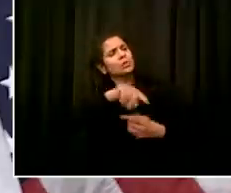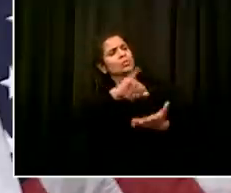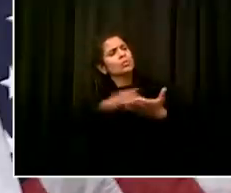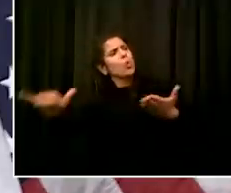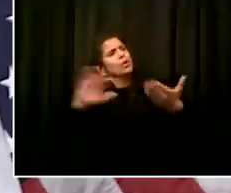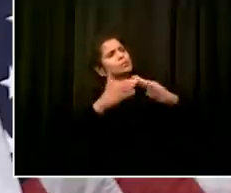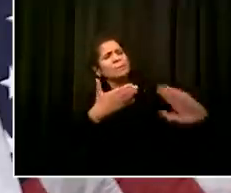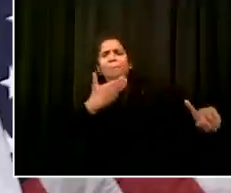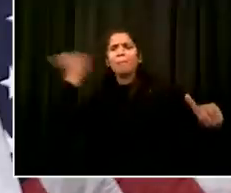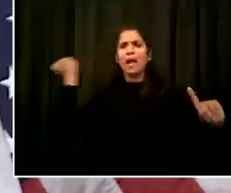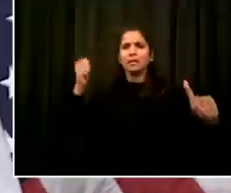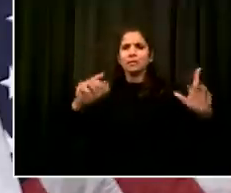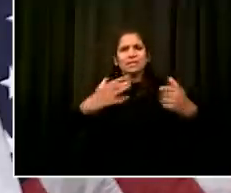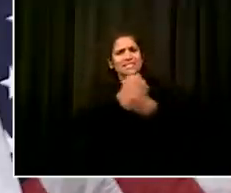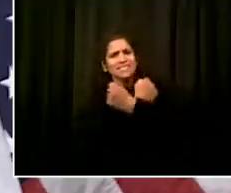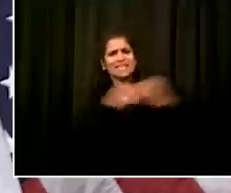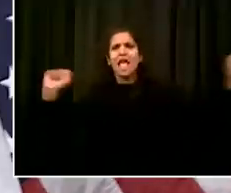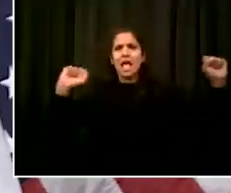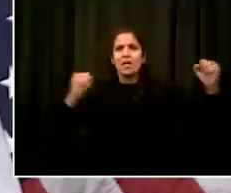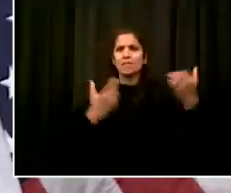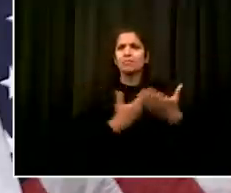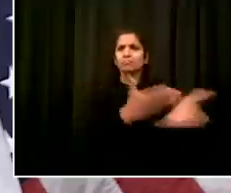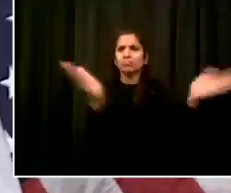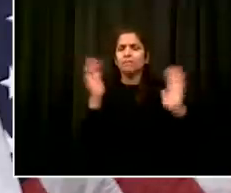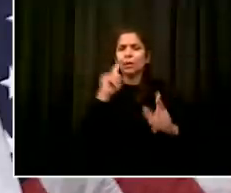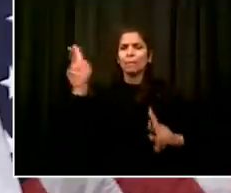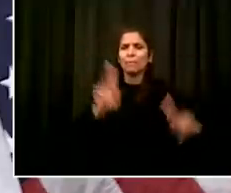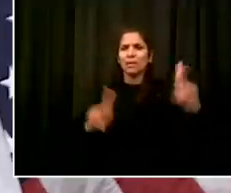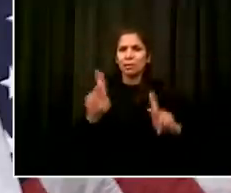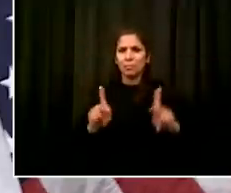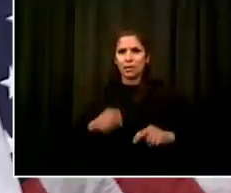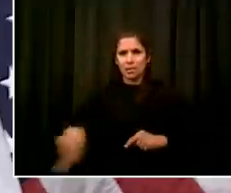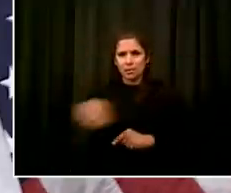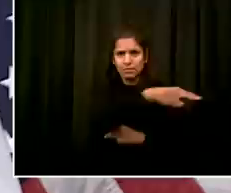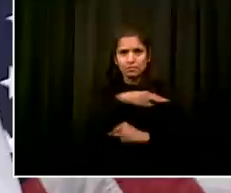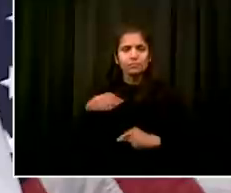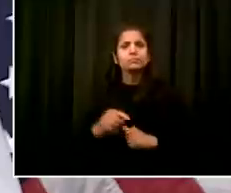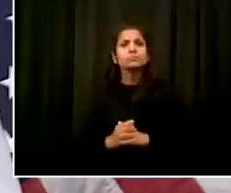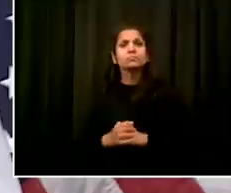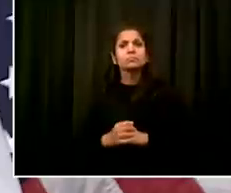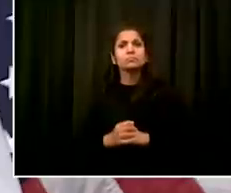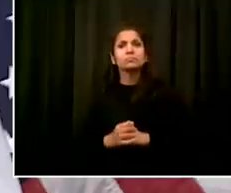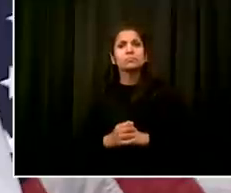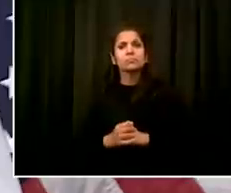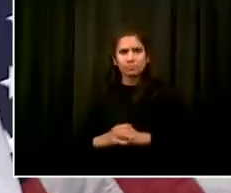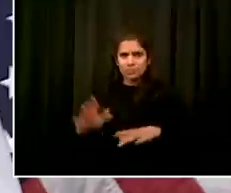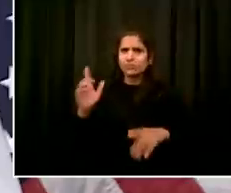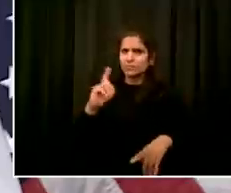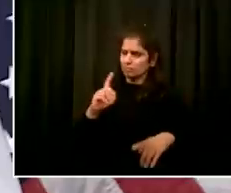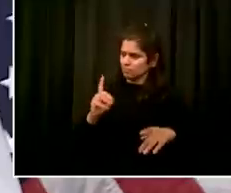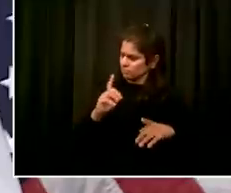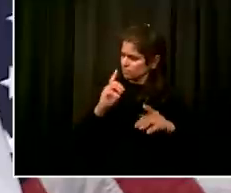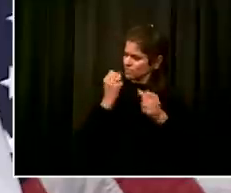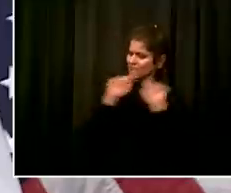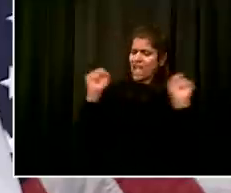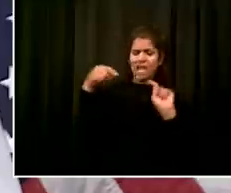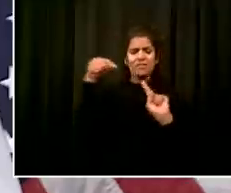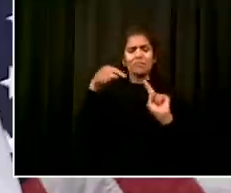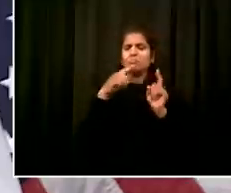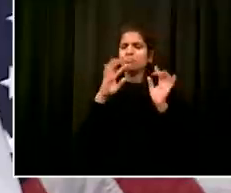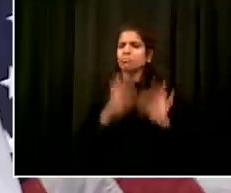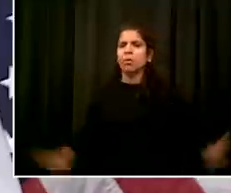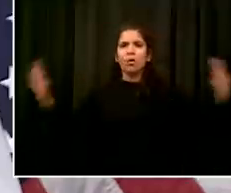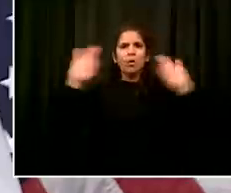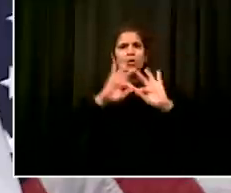the vision that was put in place yesterday, everything that happened yesterday strategically, was originated